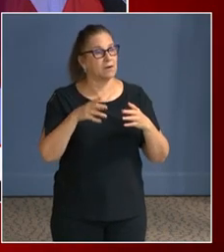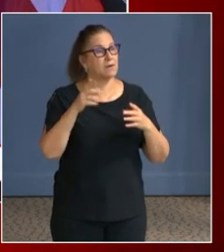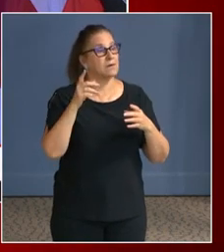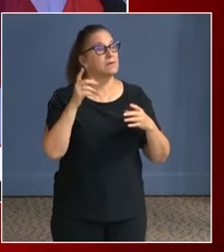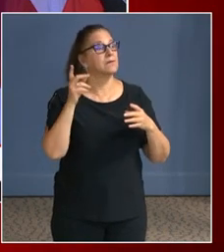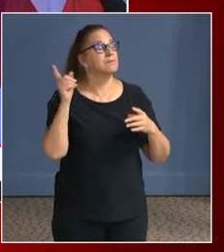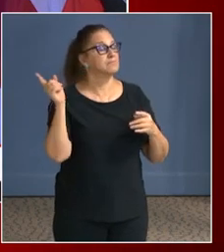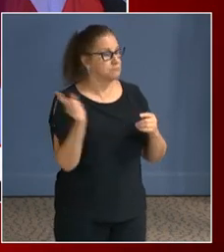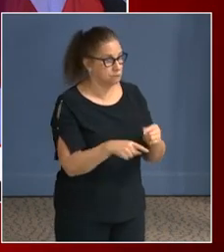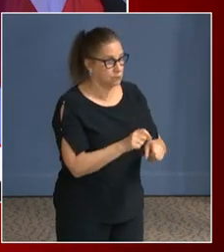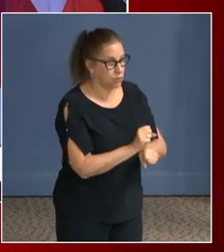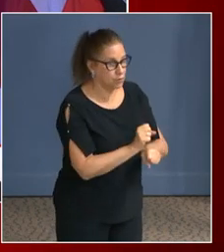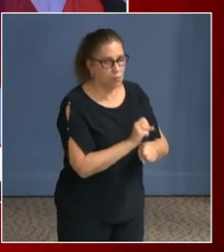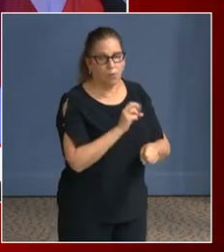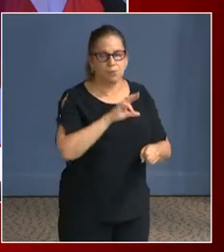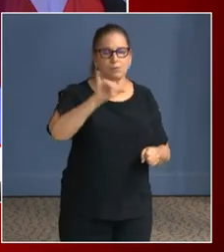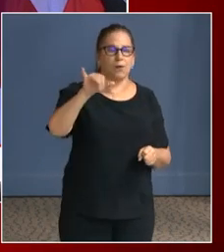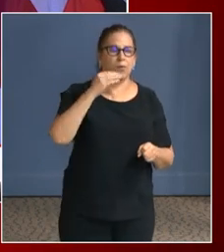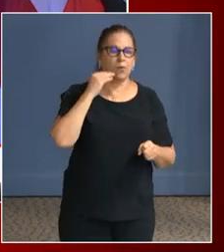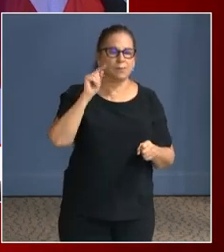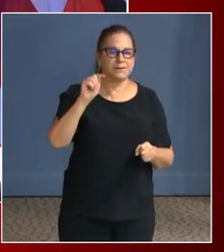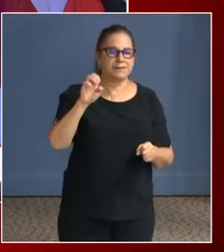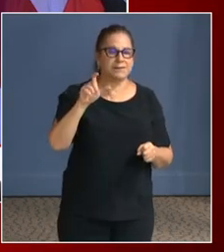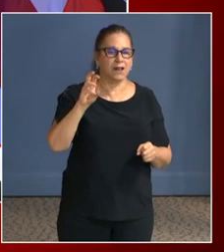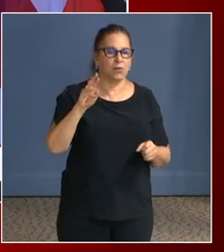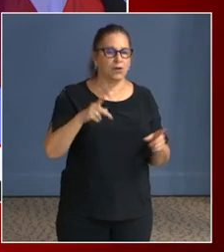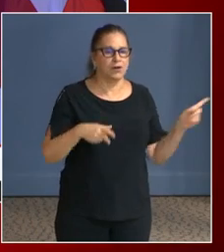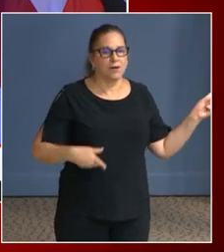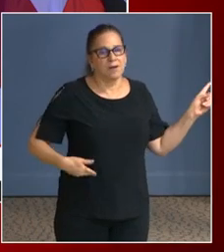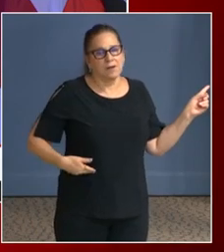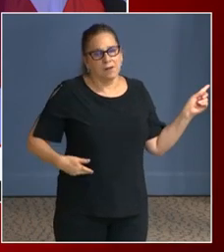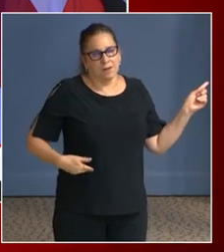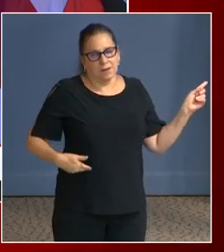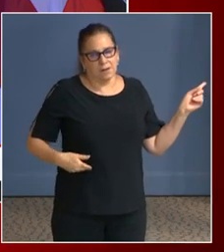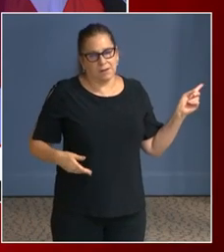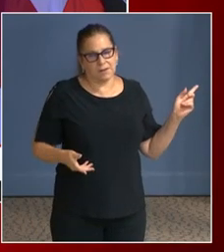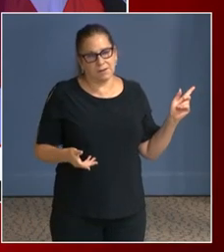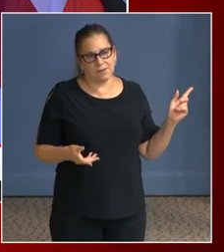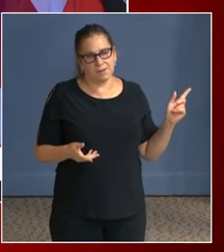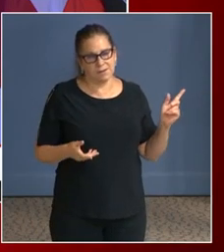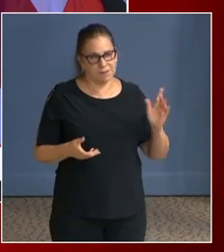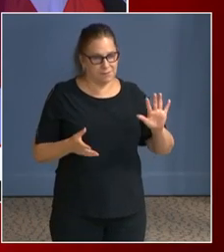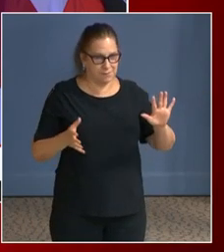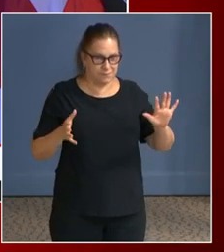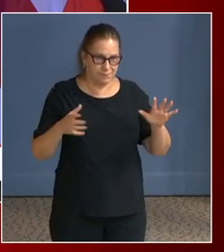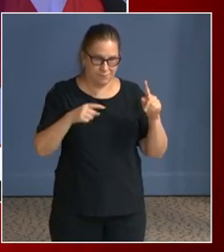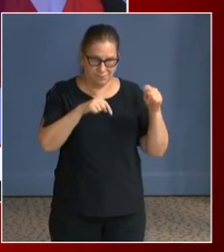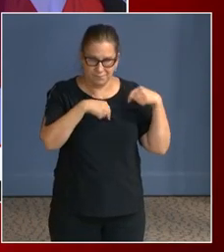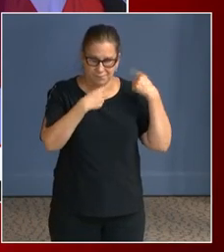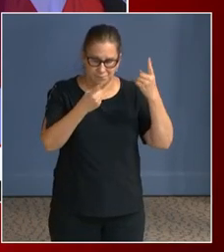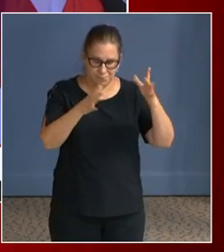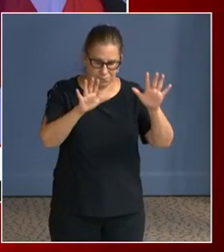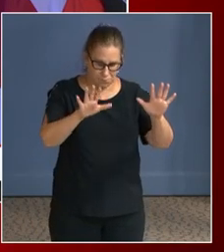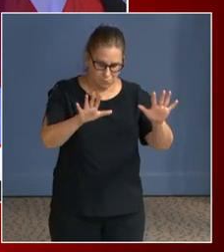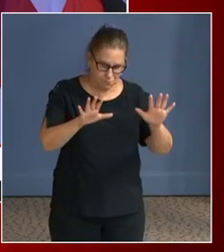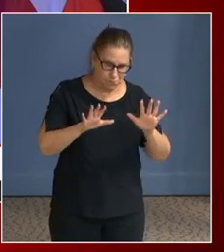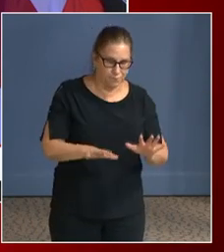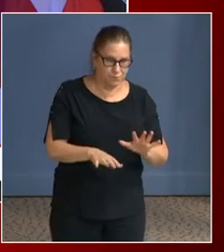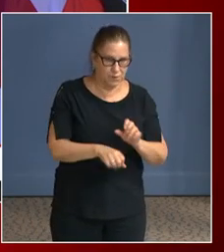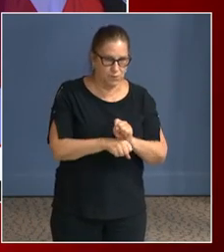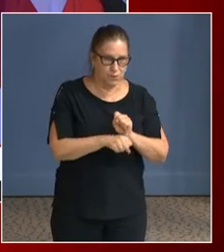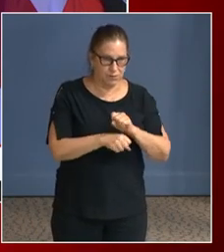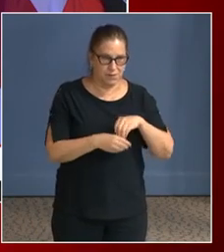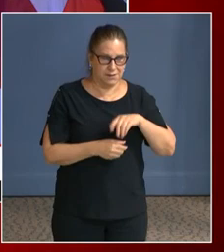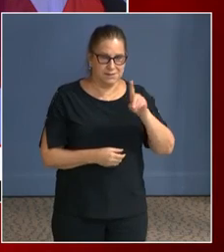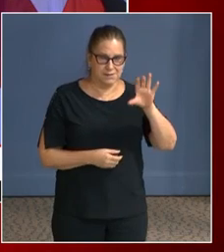point? Well, my sense is that our government has done a remarkable job. Basically, over